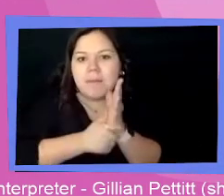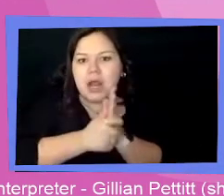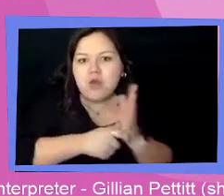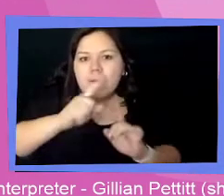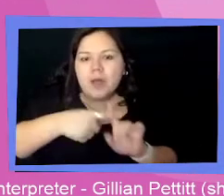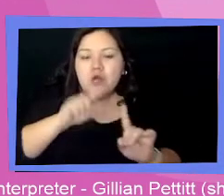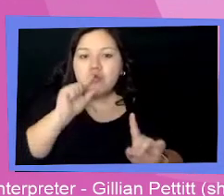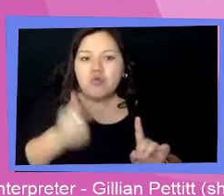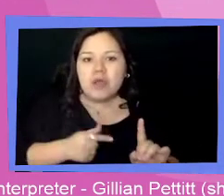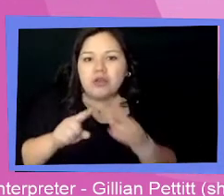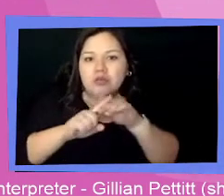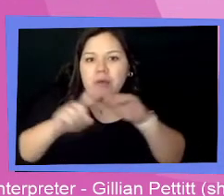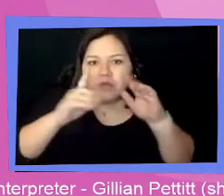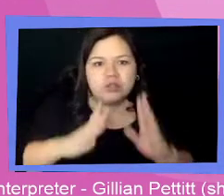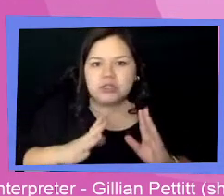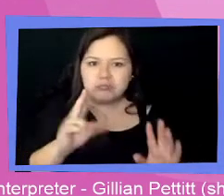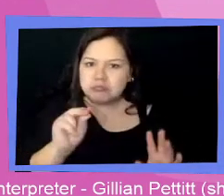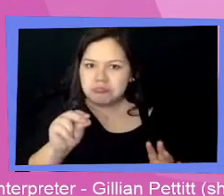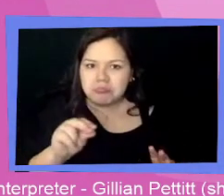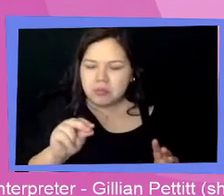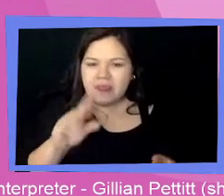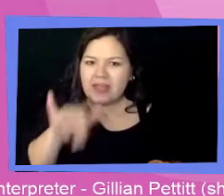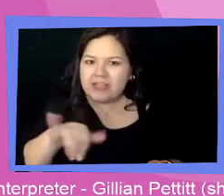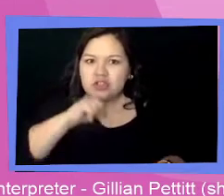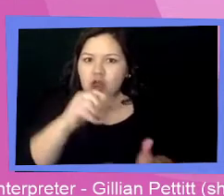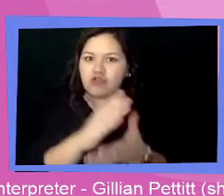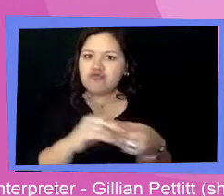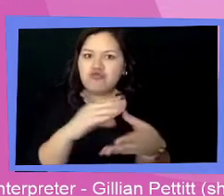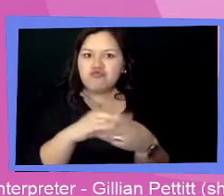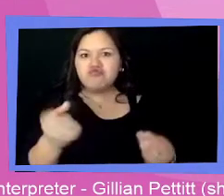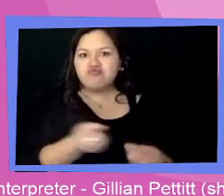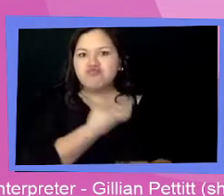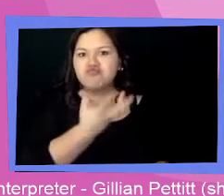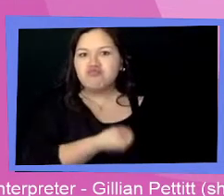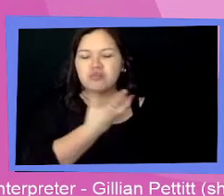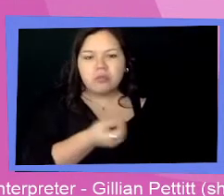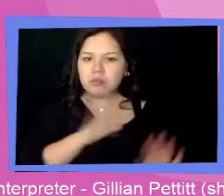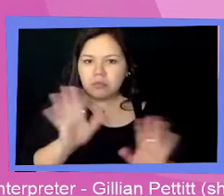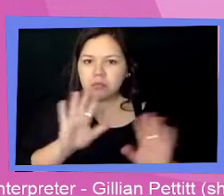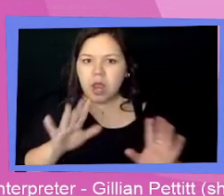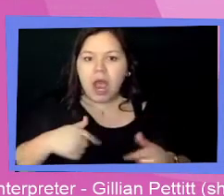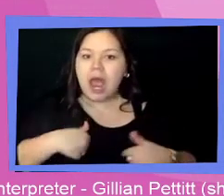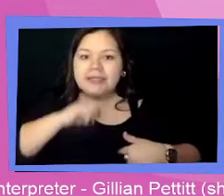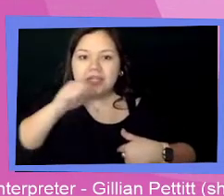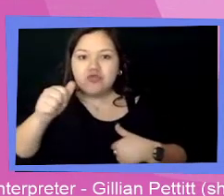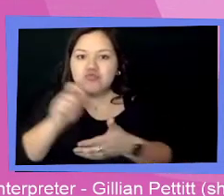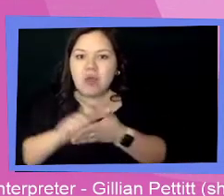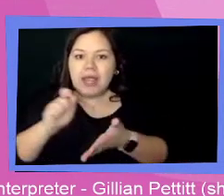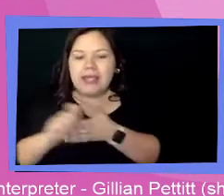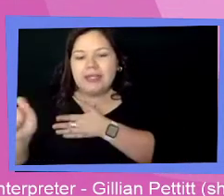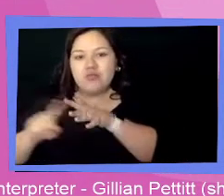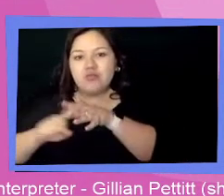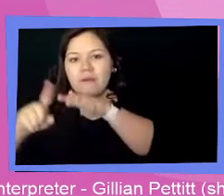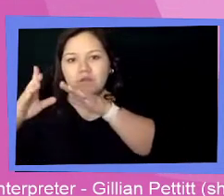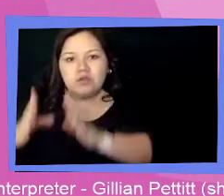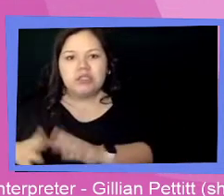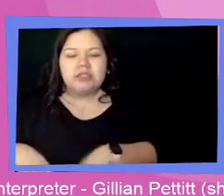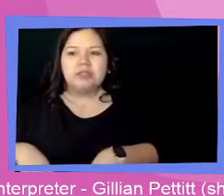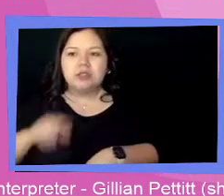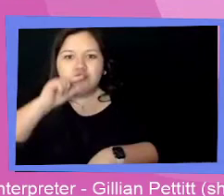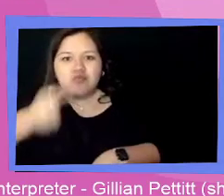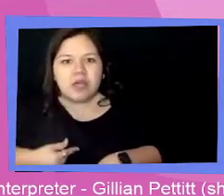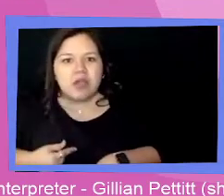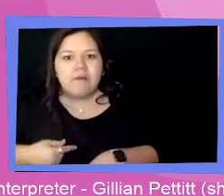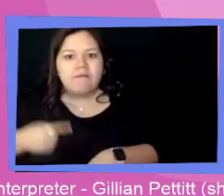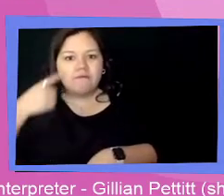is not how storytelling works. I didn't write Syrian refugees, Syrian queer refugees for